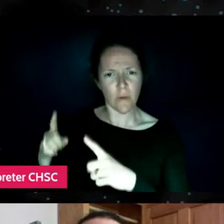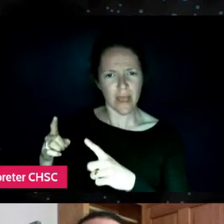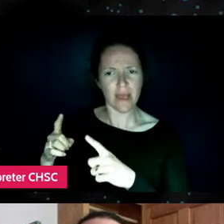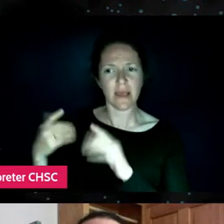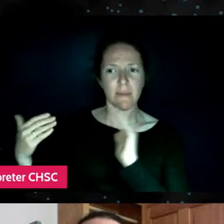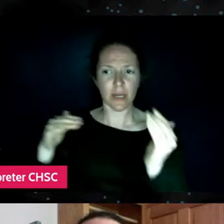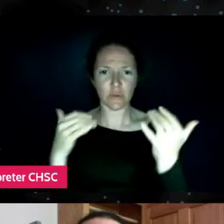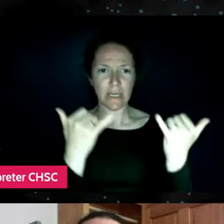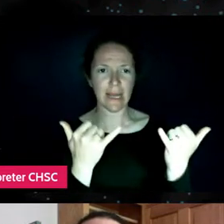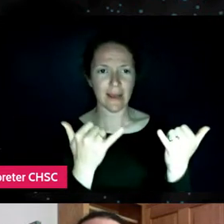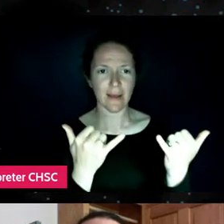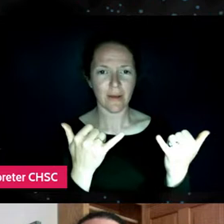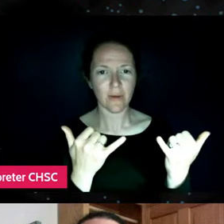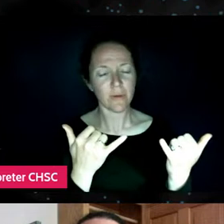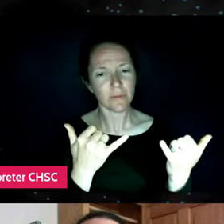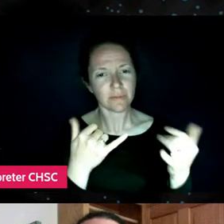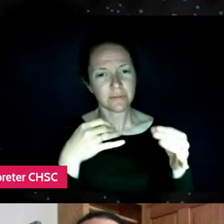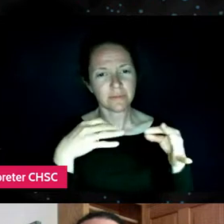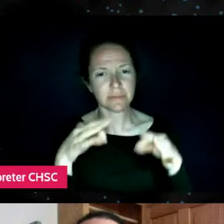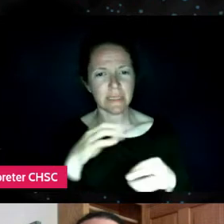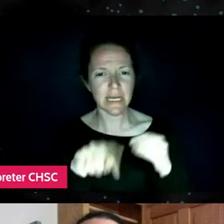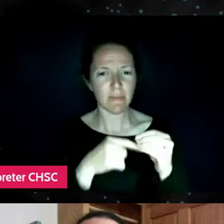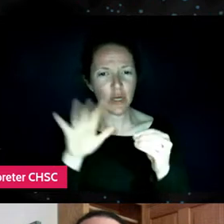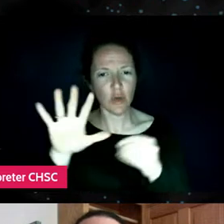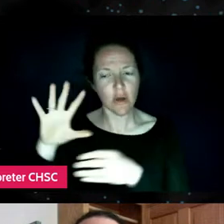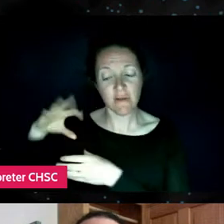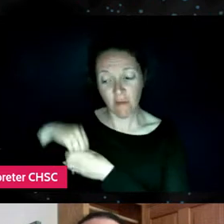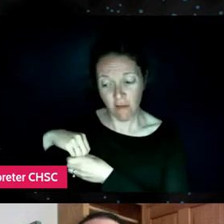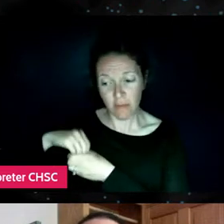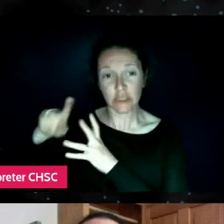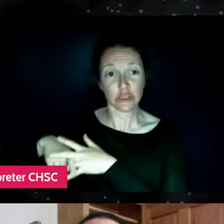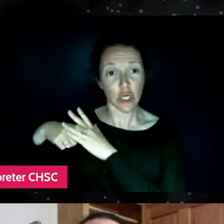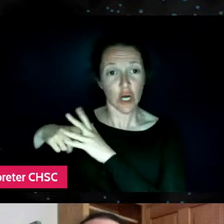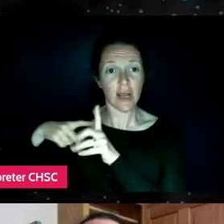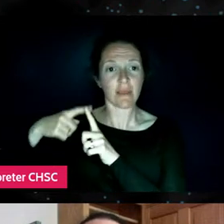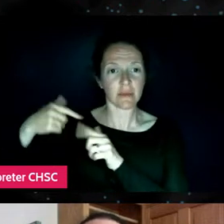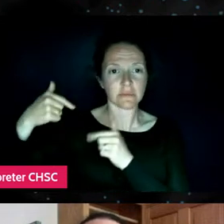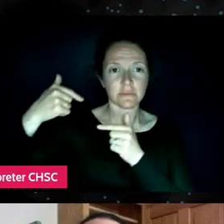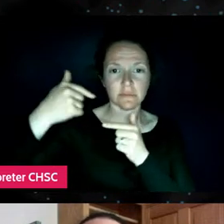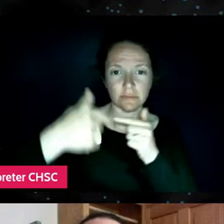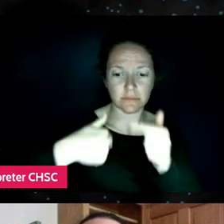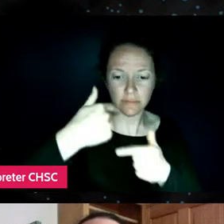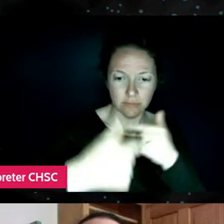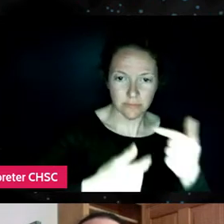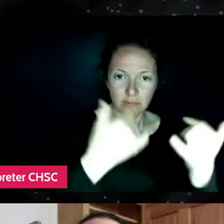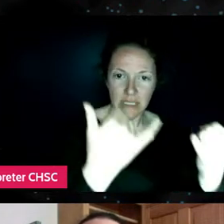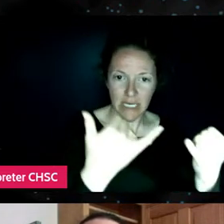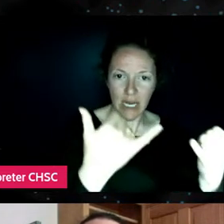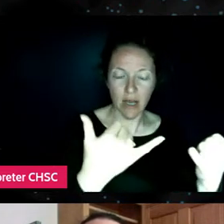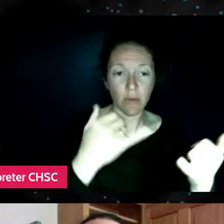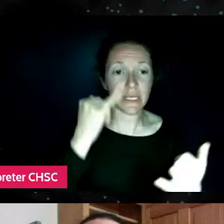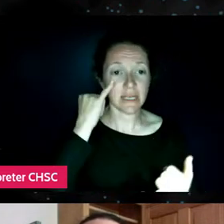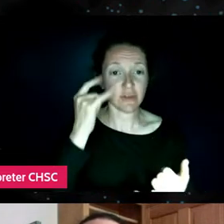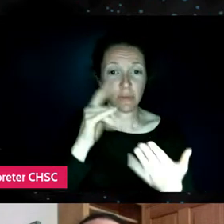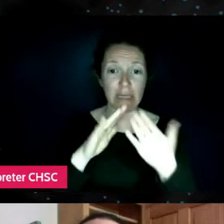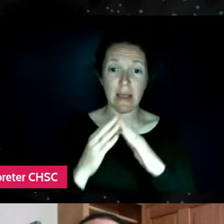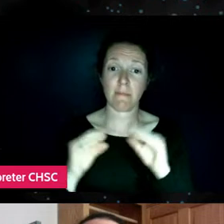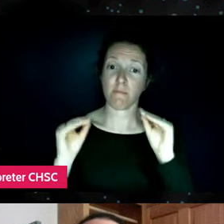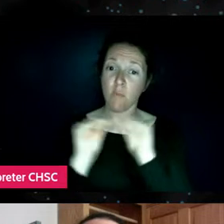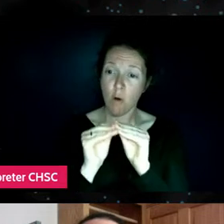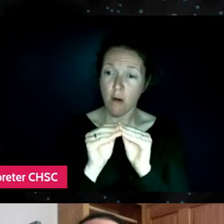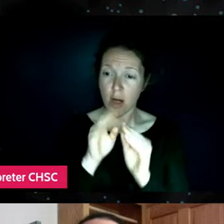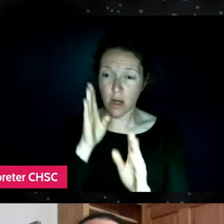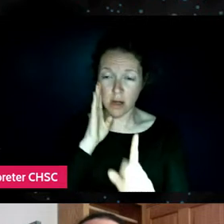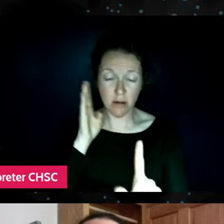now and how your involvement in this case has either affirmed your path in life or